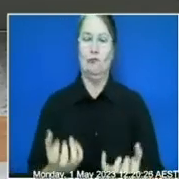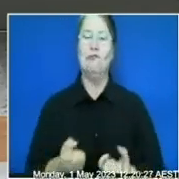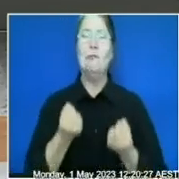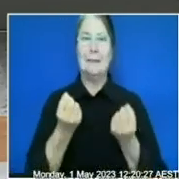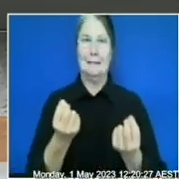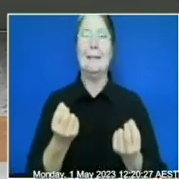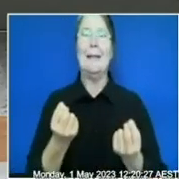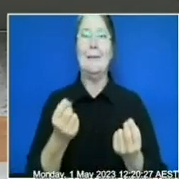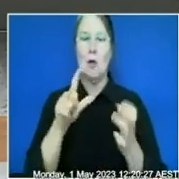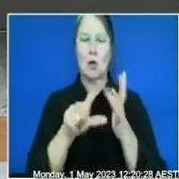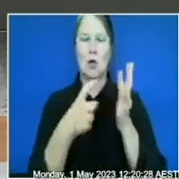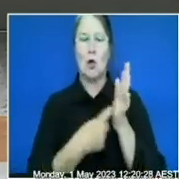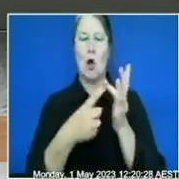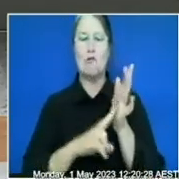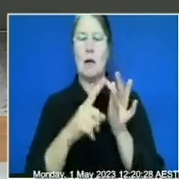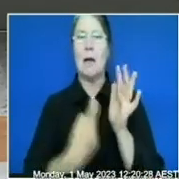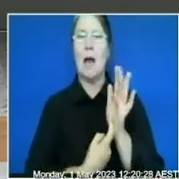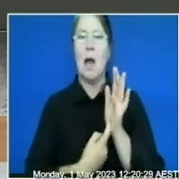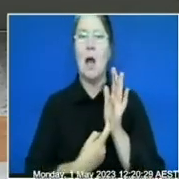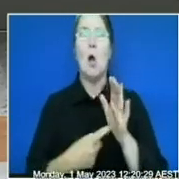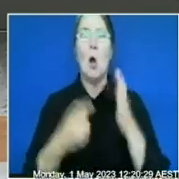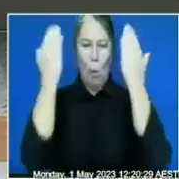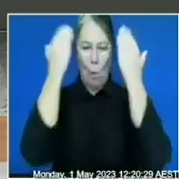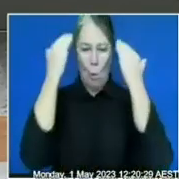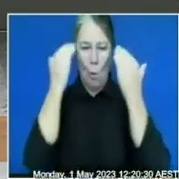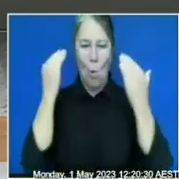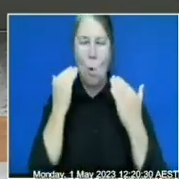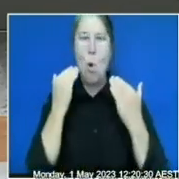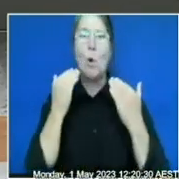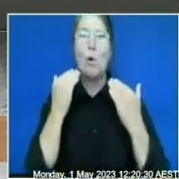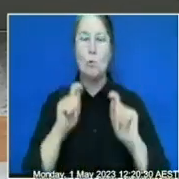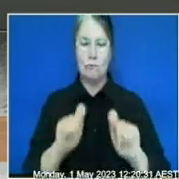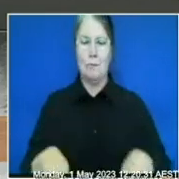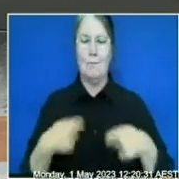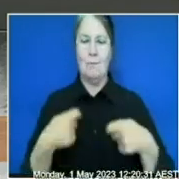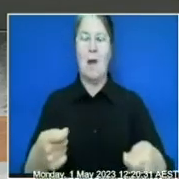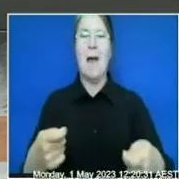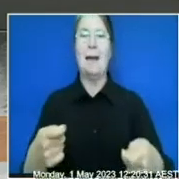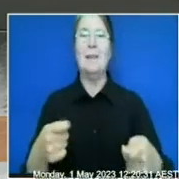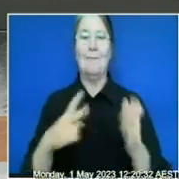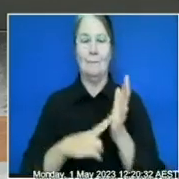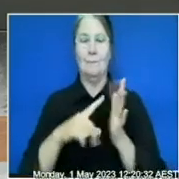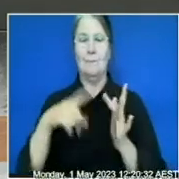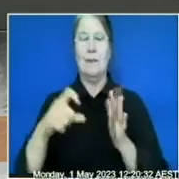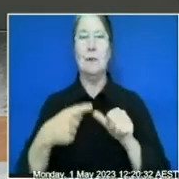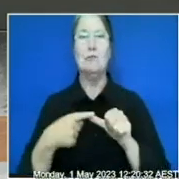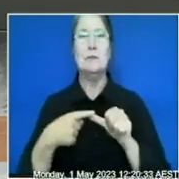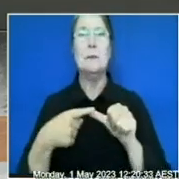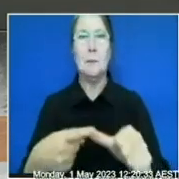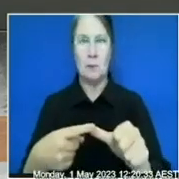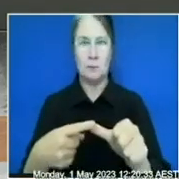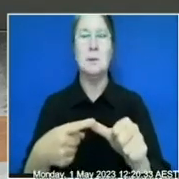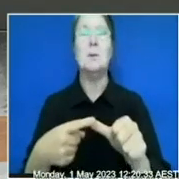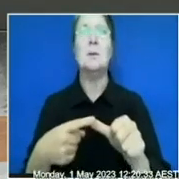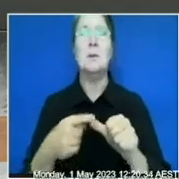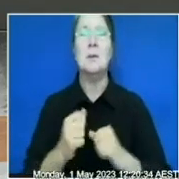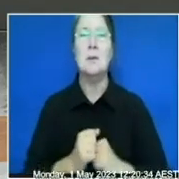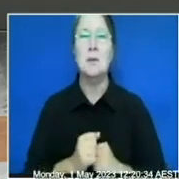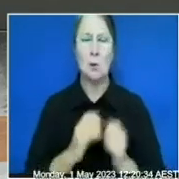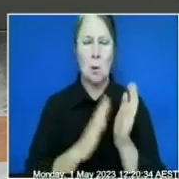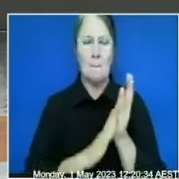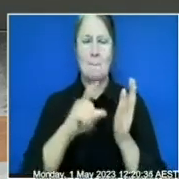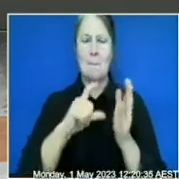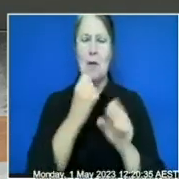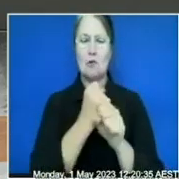Coroner McGregor's findings and recommendations. I was just going to ask a couple of questions about Coroner McGregor's